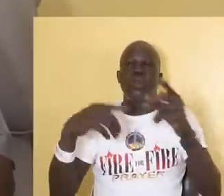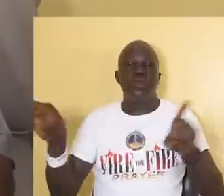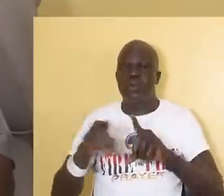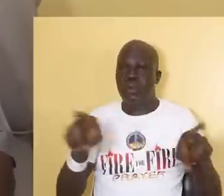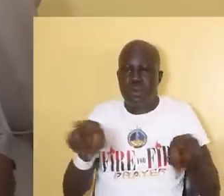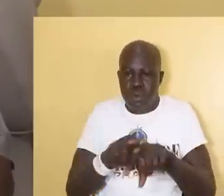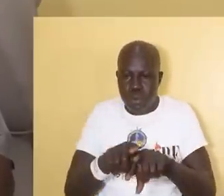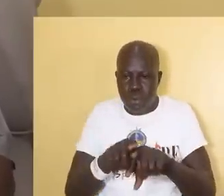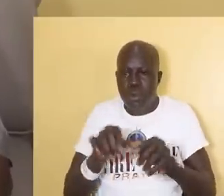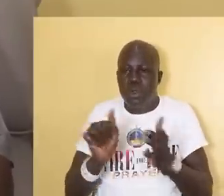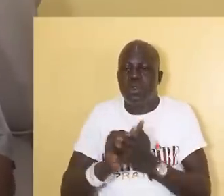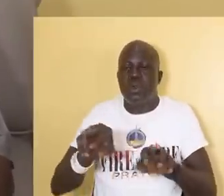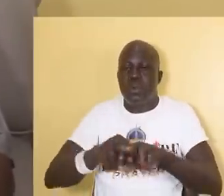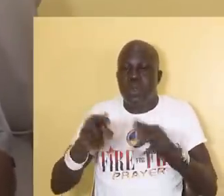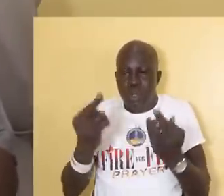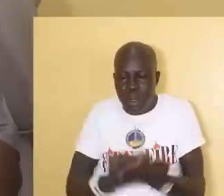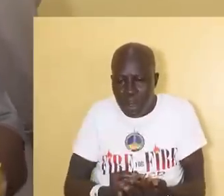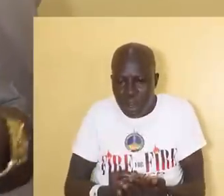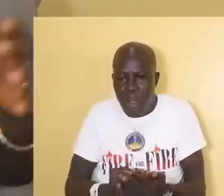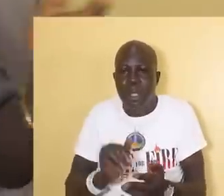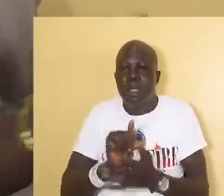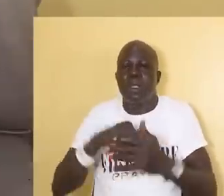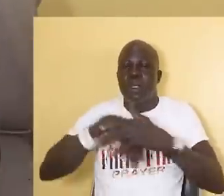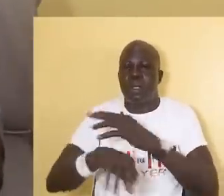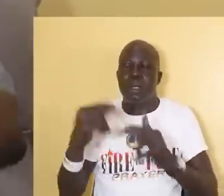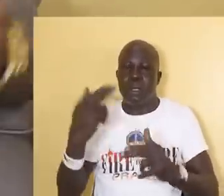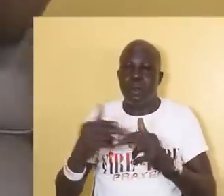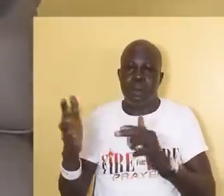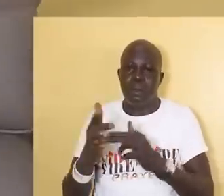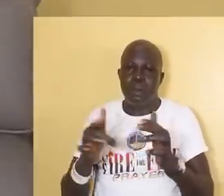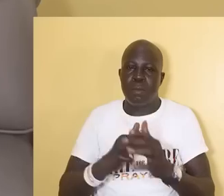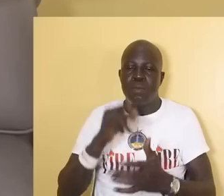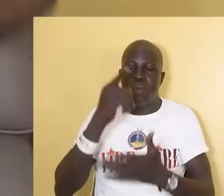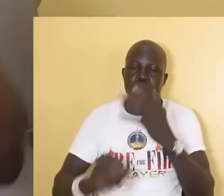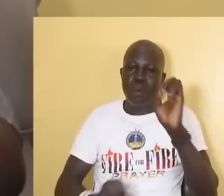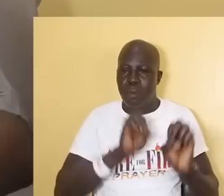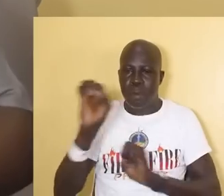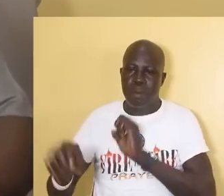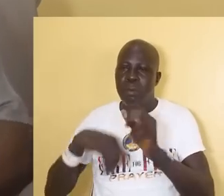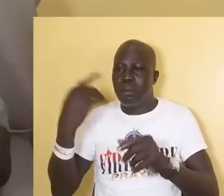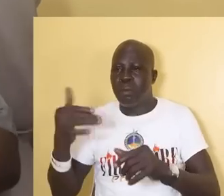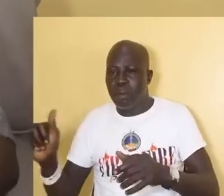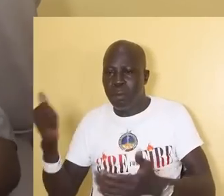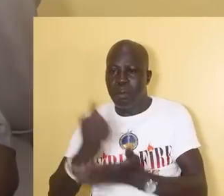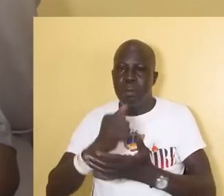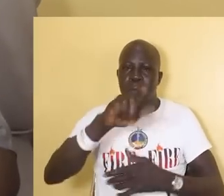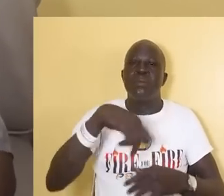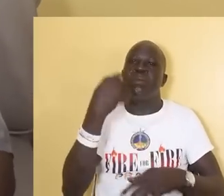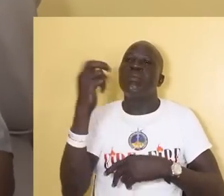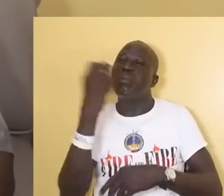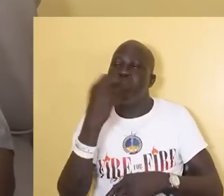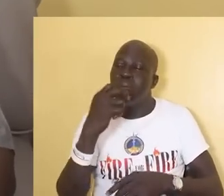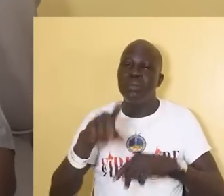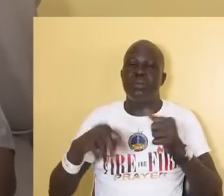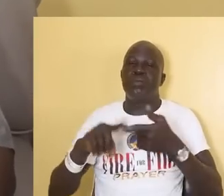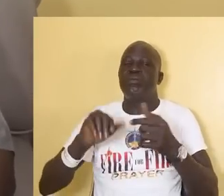do so o da bira pada so na fa redemption in the name of Jesus mo n pa le same so la can say o so bi as a tell I speak as